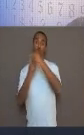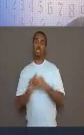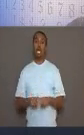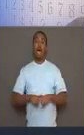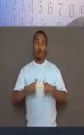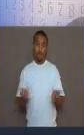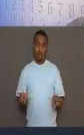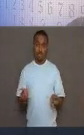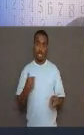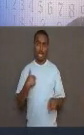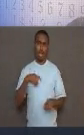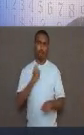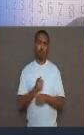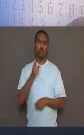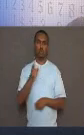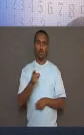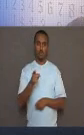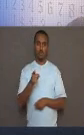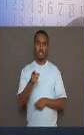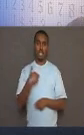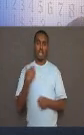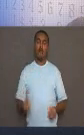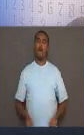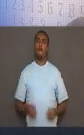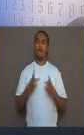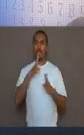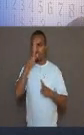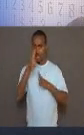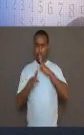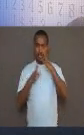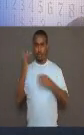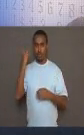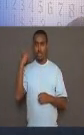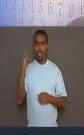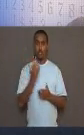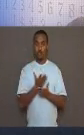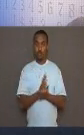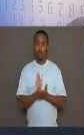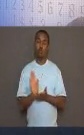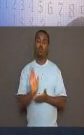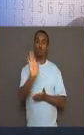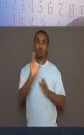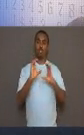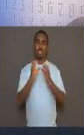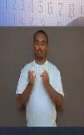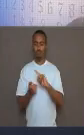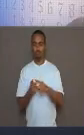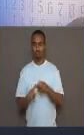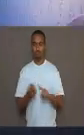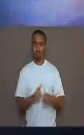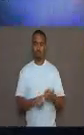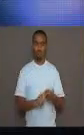However, I am sure you have many creative ideas to share with your classmates.